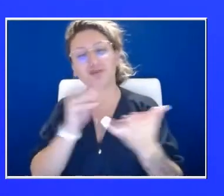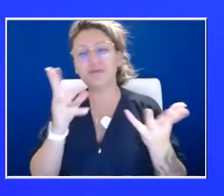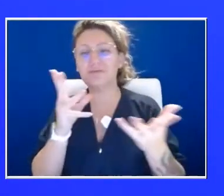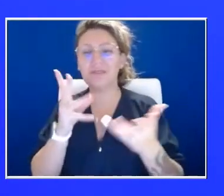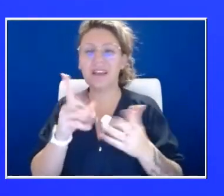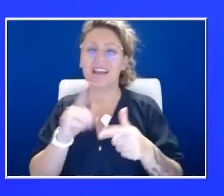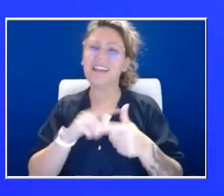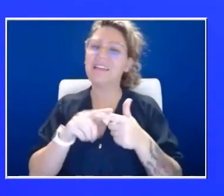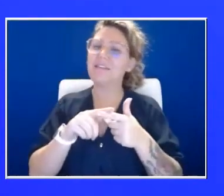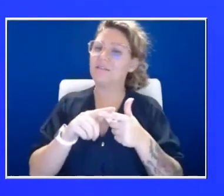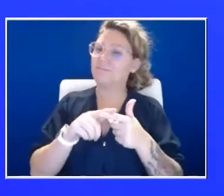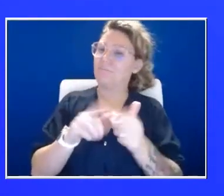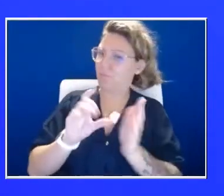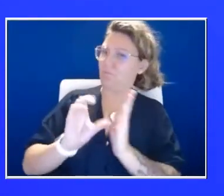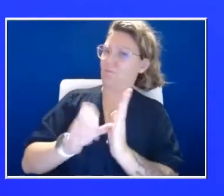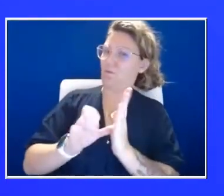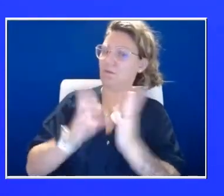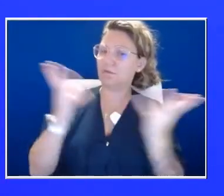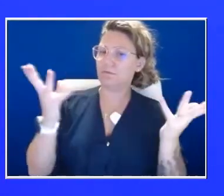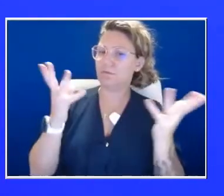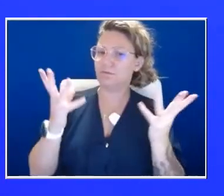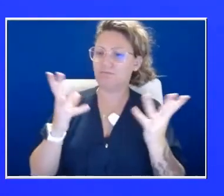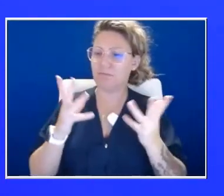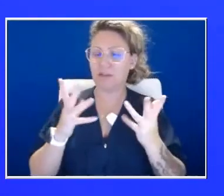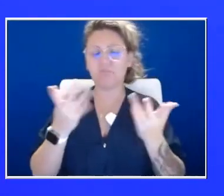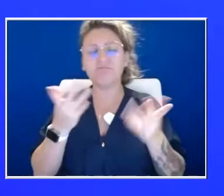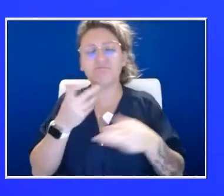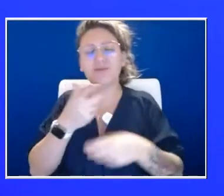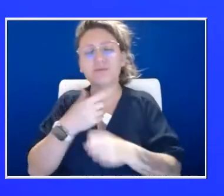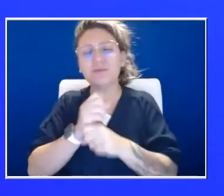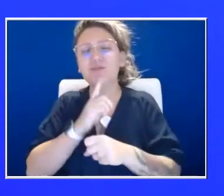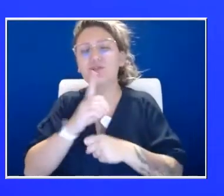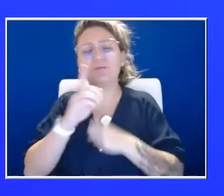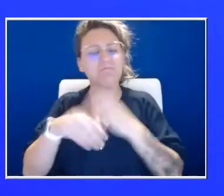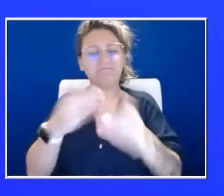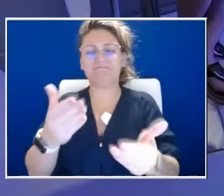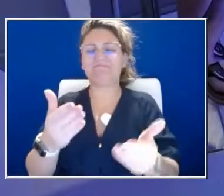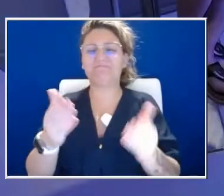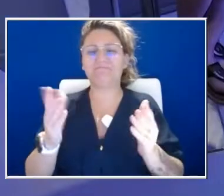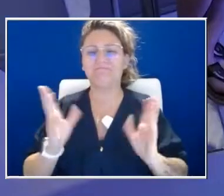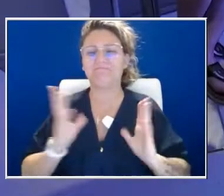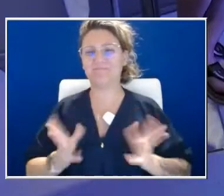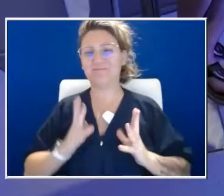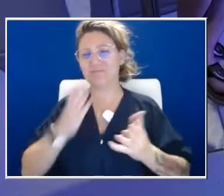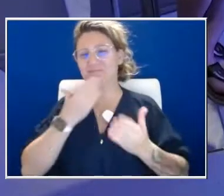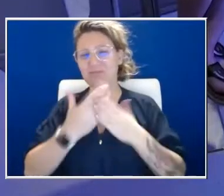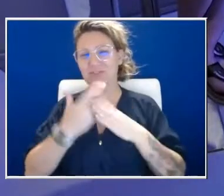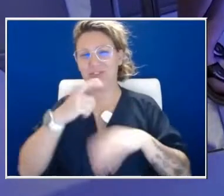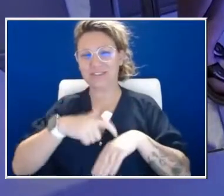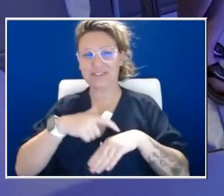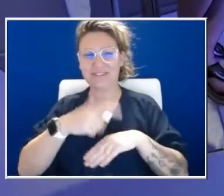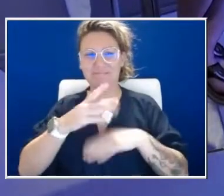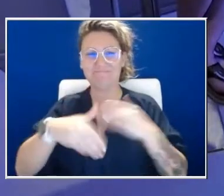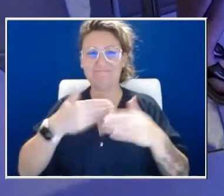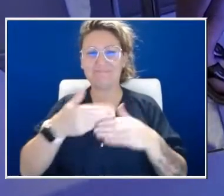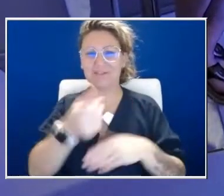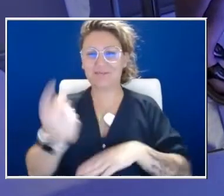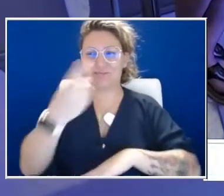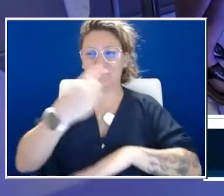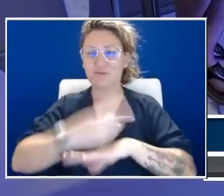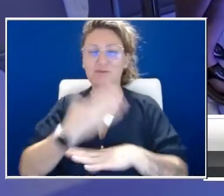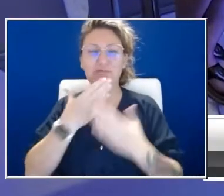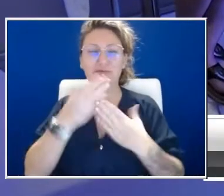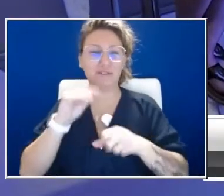when it happens and try to keep it in check in the process. And I think we can all have a great time. Have a good time over the next couple of days. Okay, good advice. Dr.